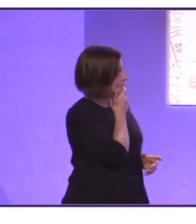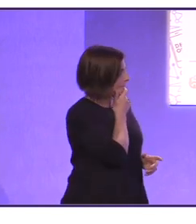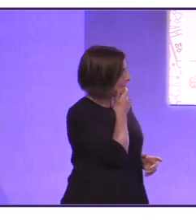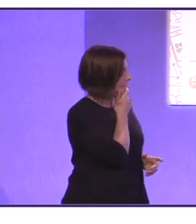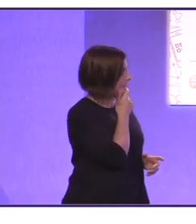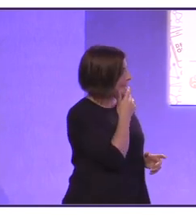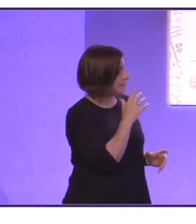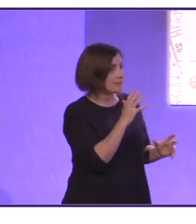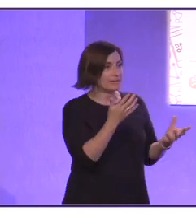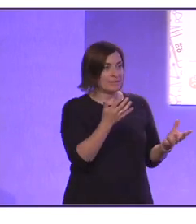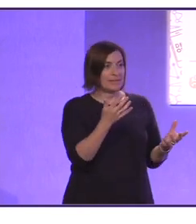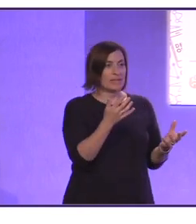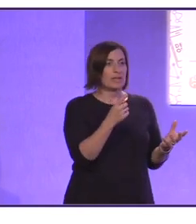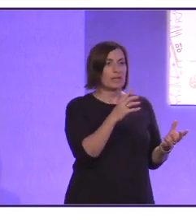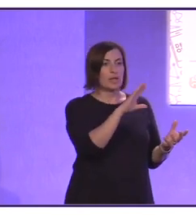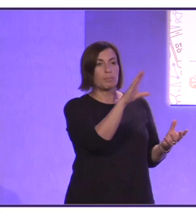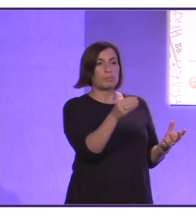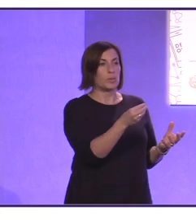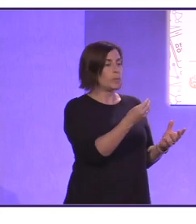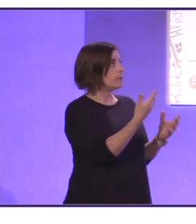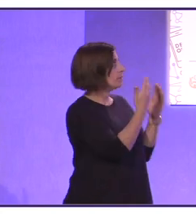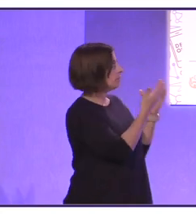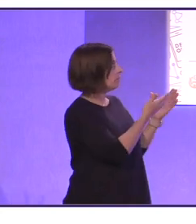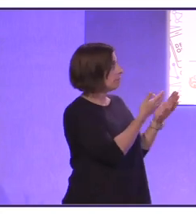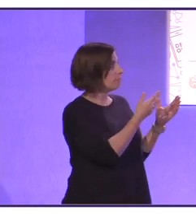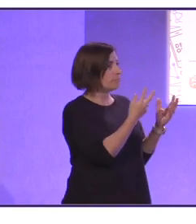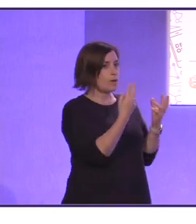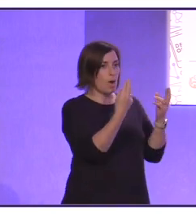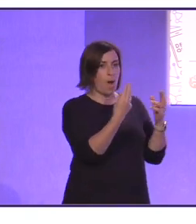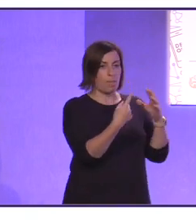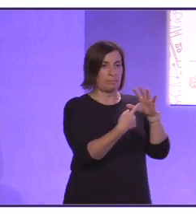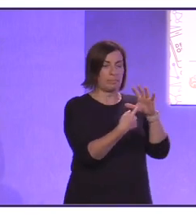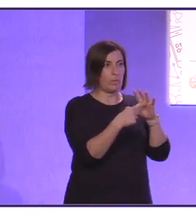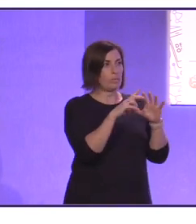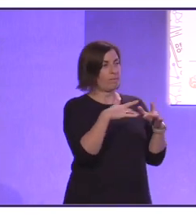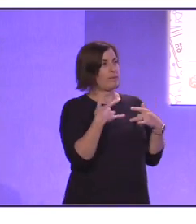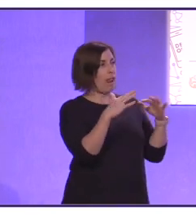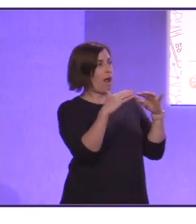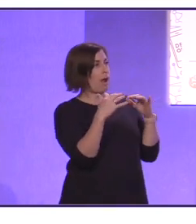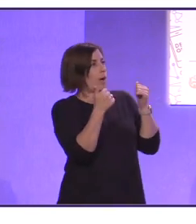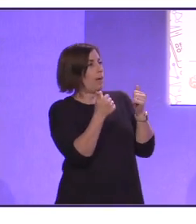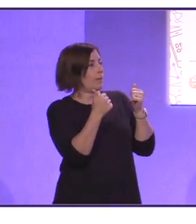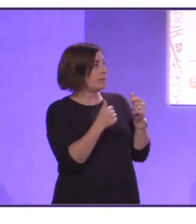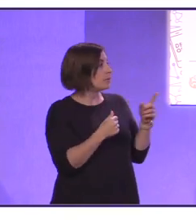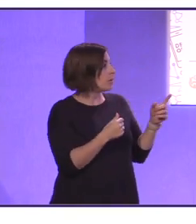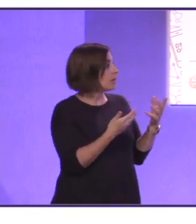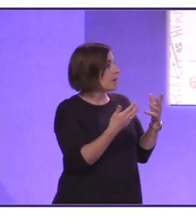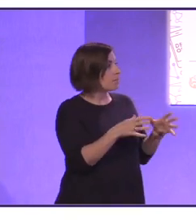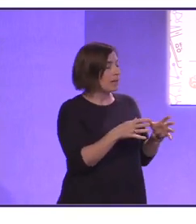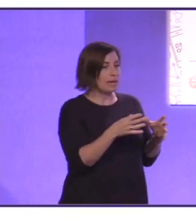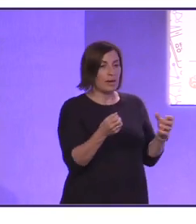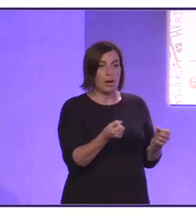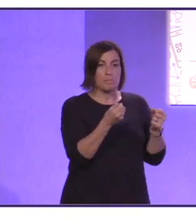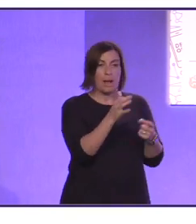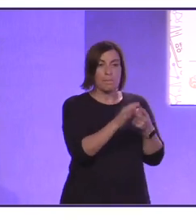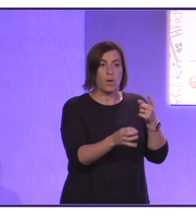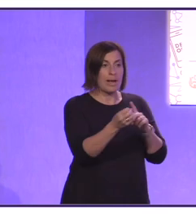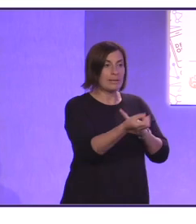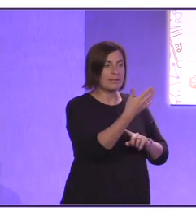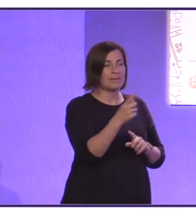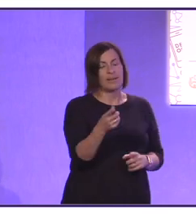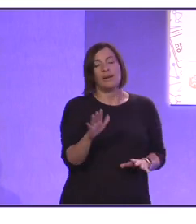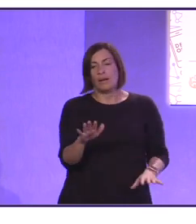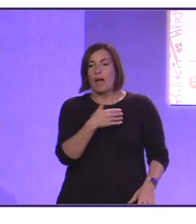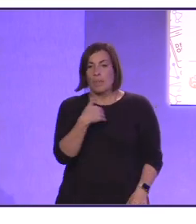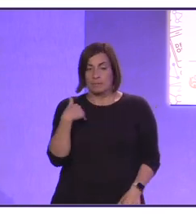It's a picture of a moon. I'm kind of hoping that's got some significance. So we dropped PowerPoint into, it's been a terrible tech morning.